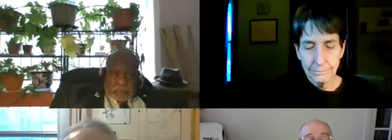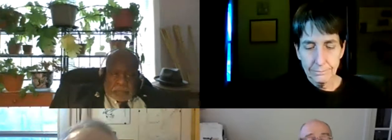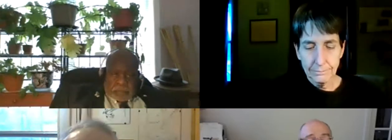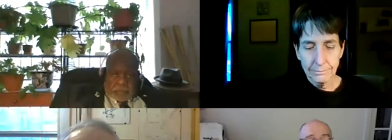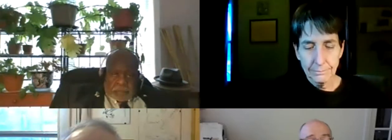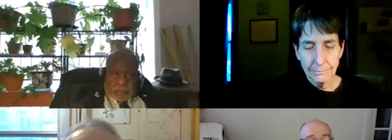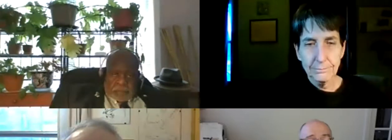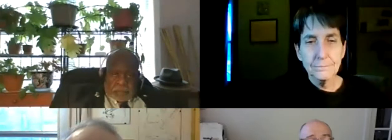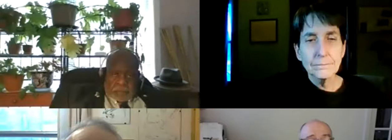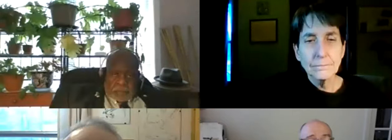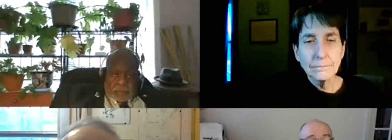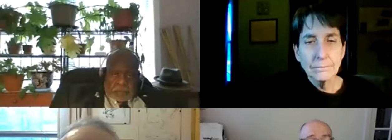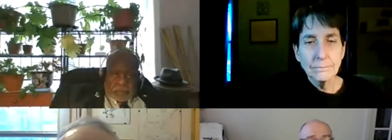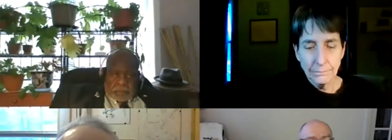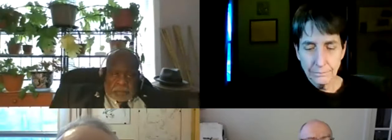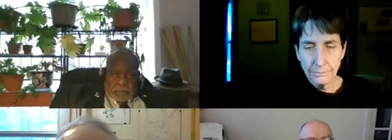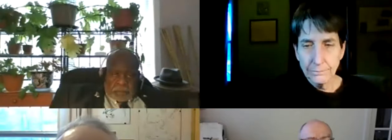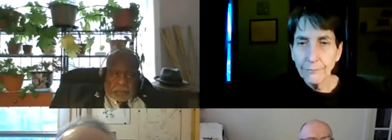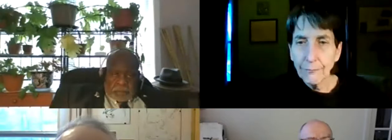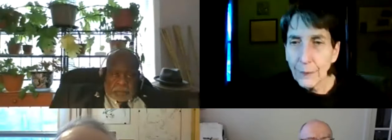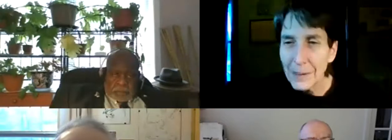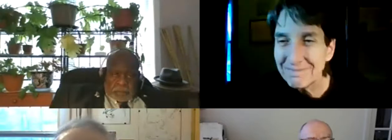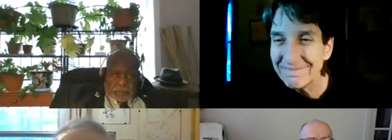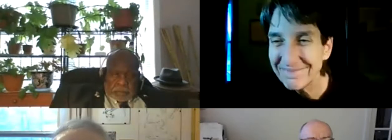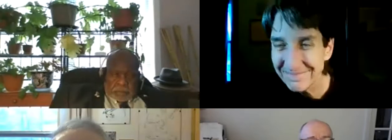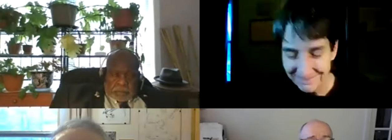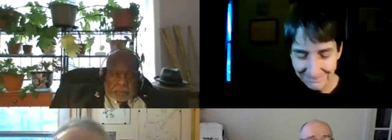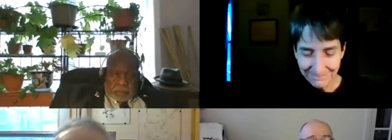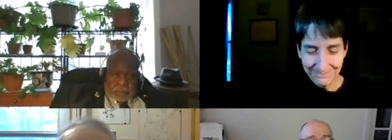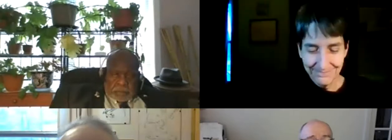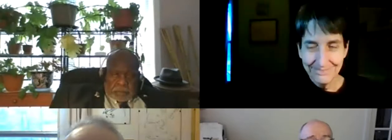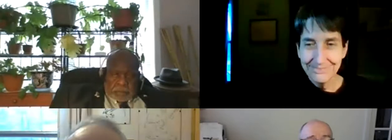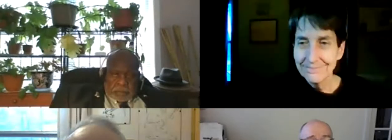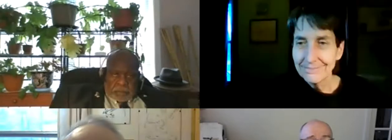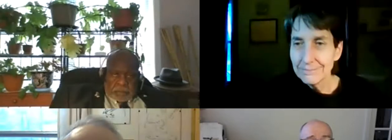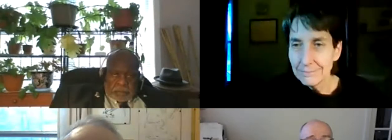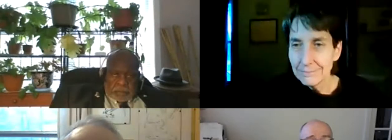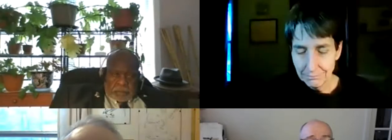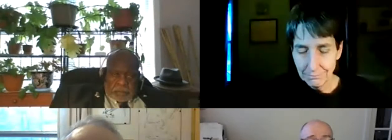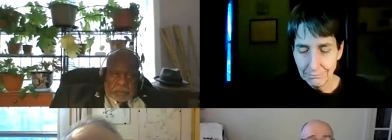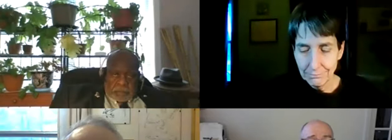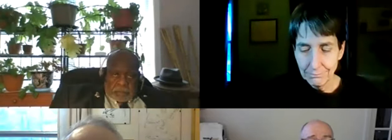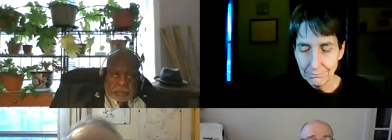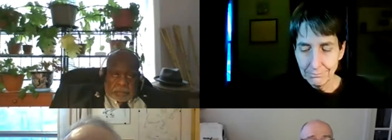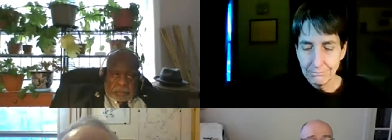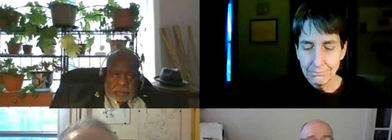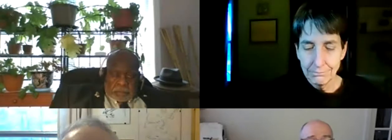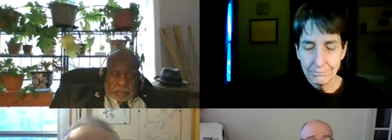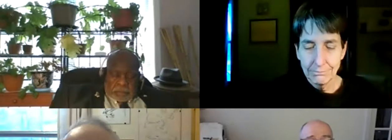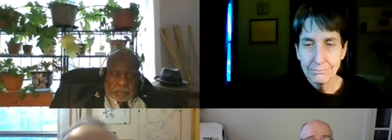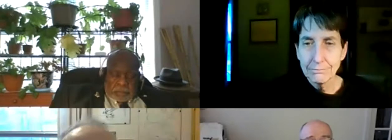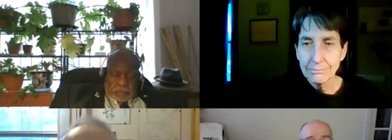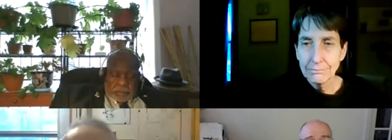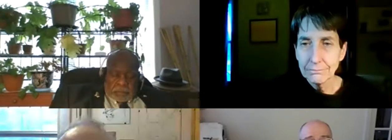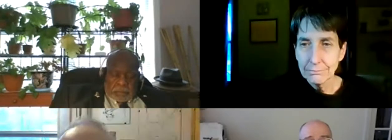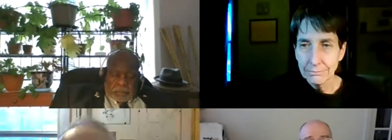This is Jill Stevens, and I didn't have my hand up. I think I must have tapped on the wrong rubric there. Sorry.